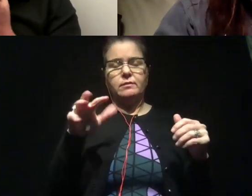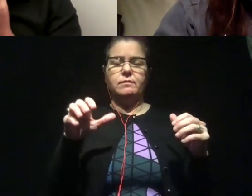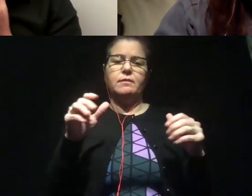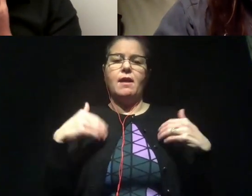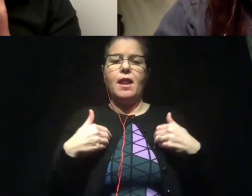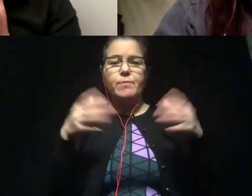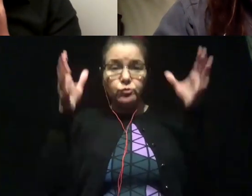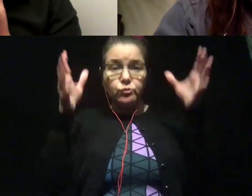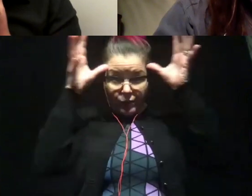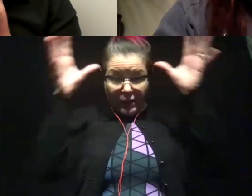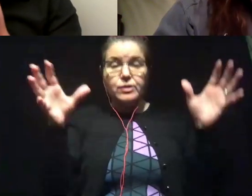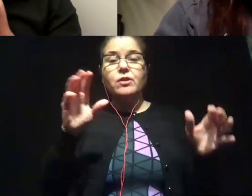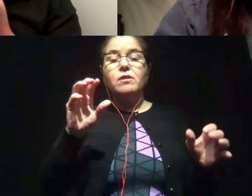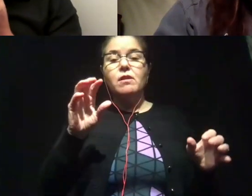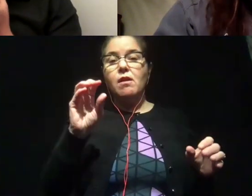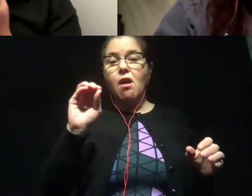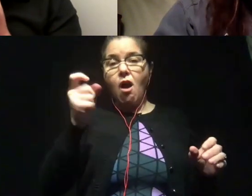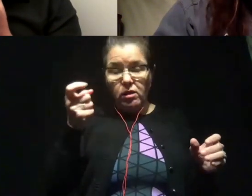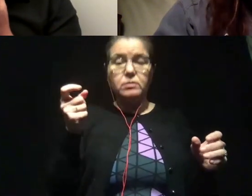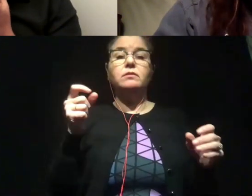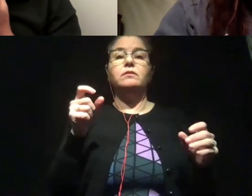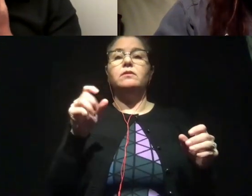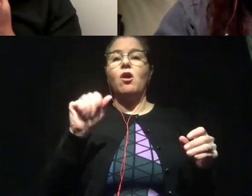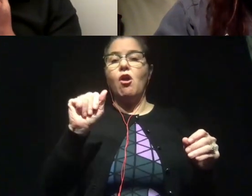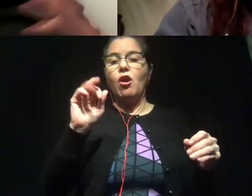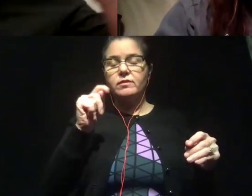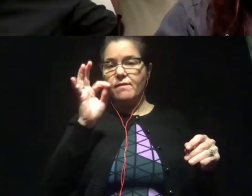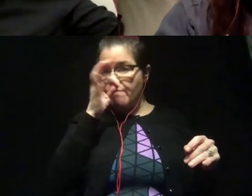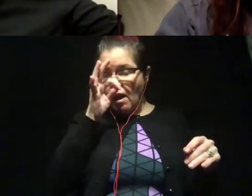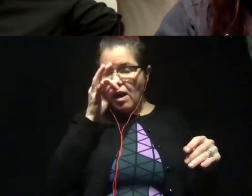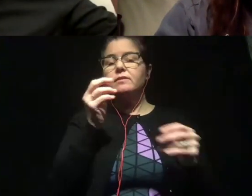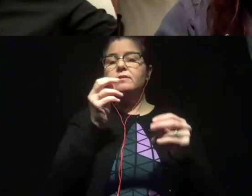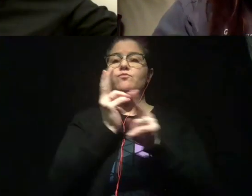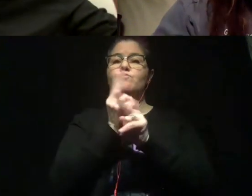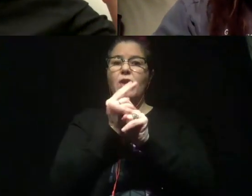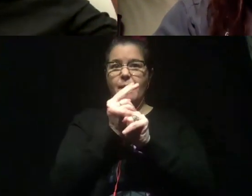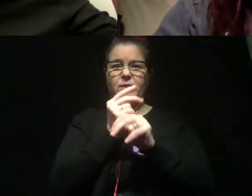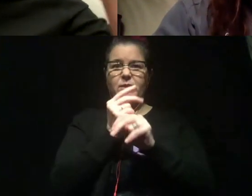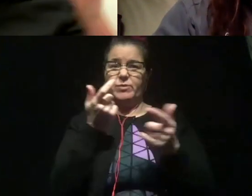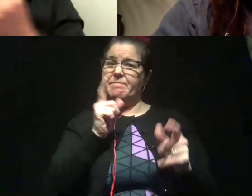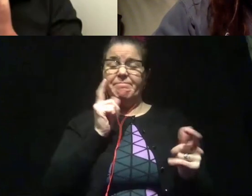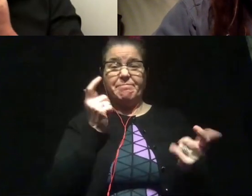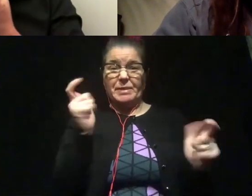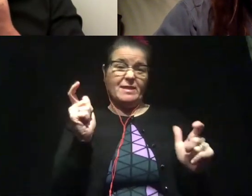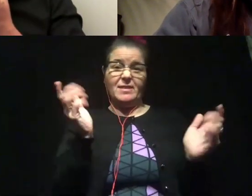lots of muskox live in Greenland. There's Arctic foxes, Arctic hares. It's these rabbits that get really big. They're the size of small